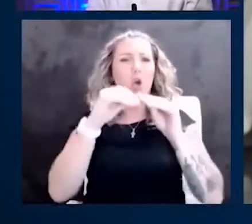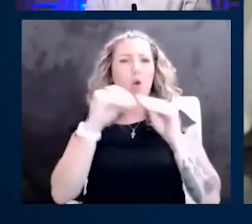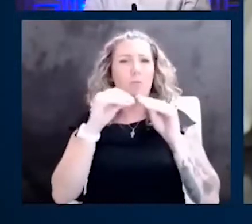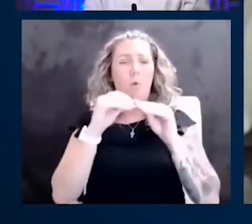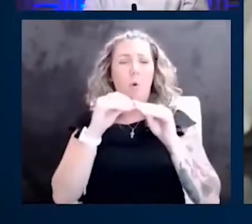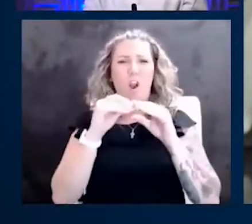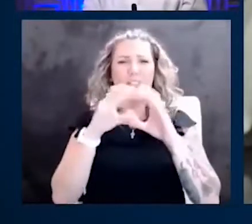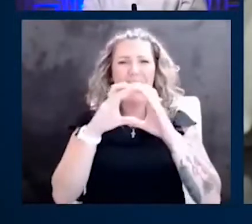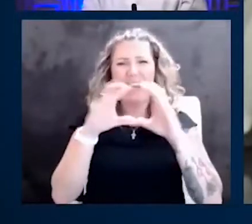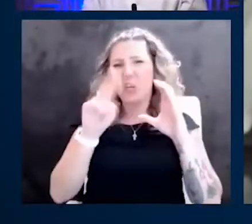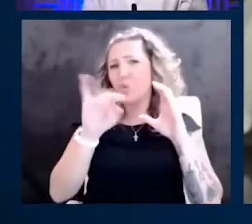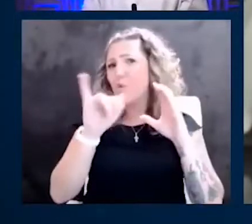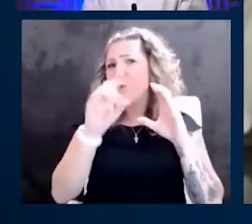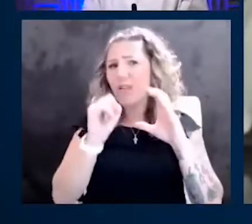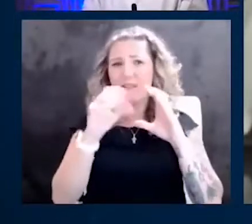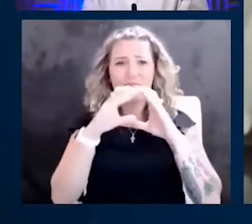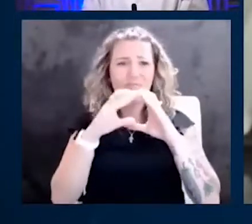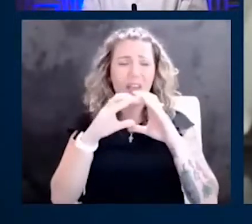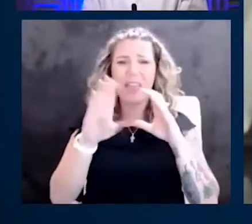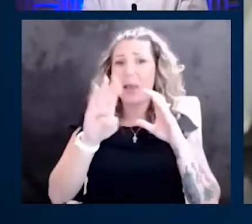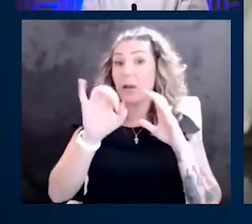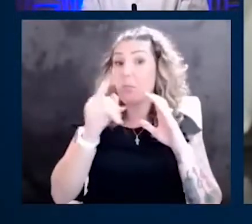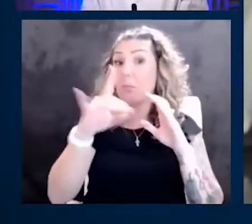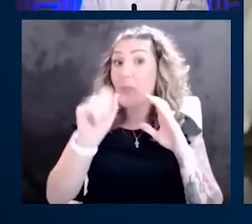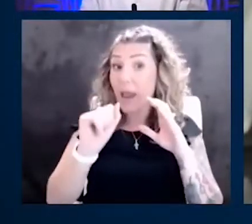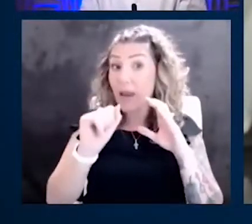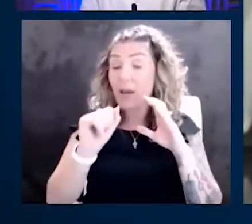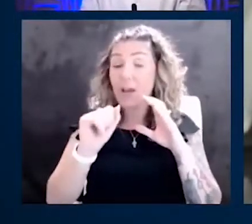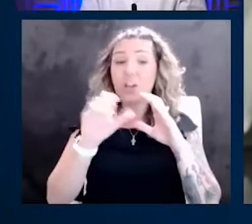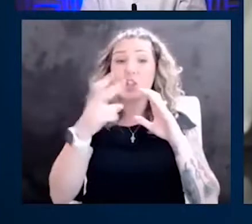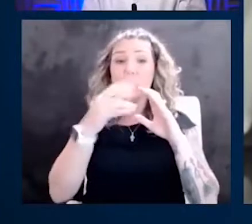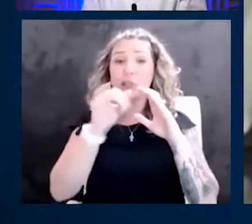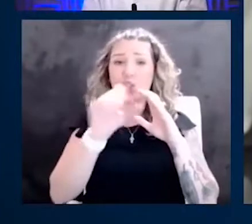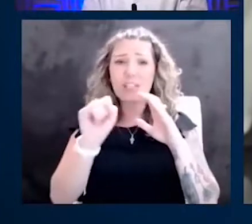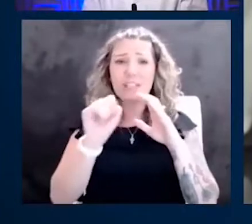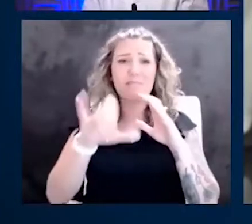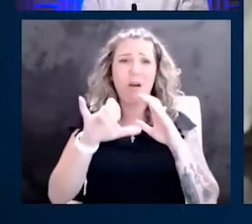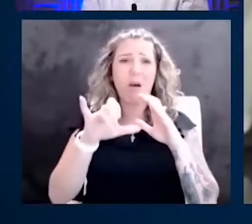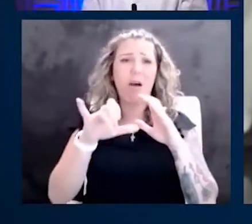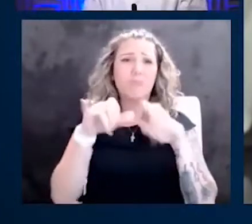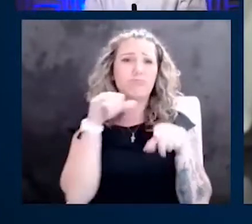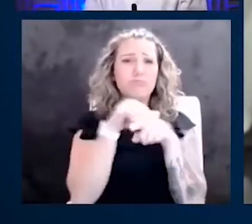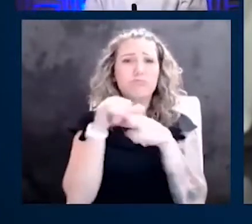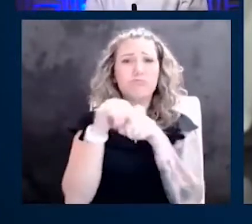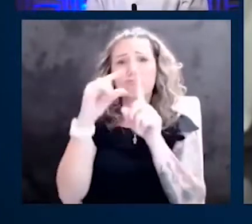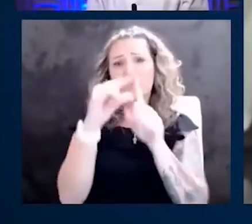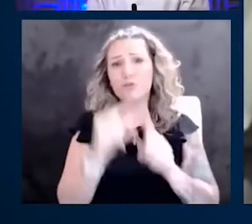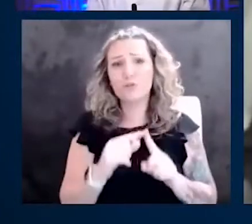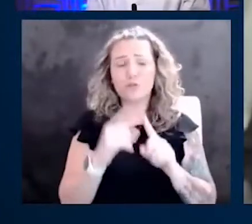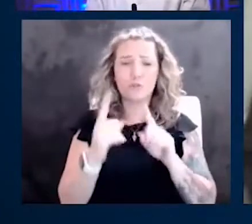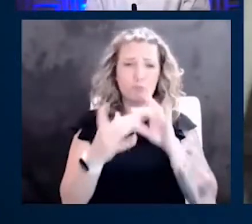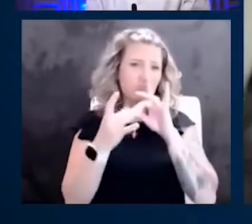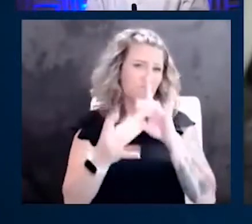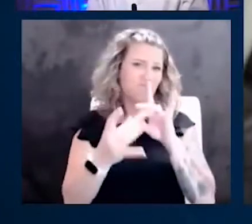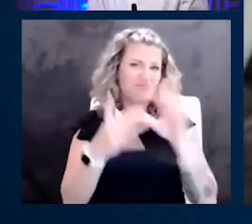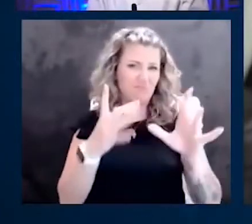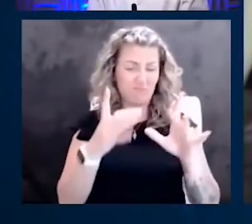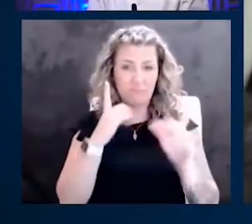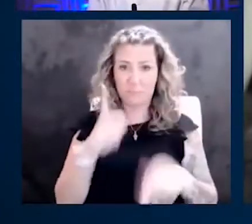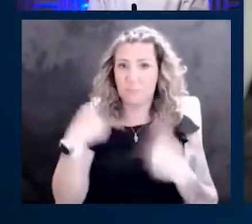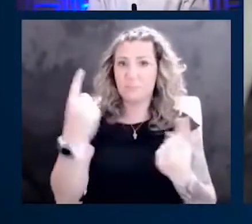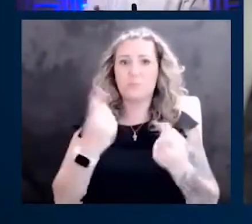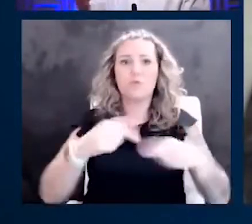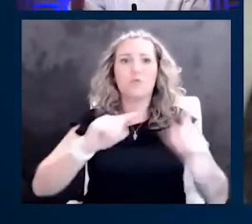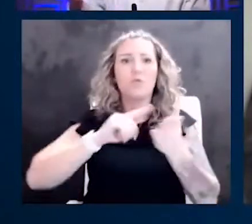things like beta-pleated sheets. And these are just terms that have been designated for for quite some time during research of the